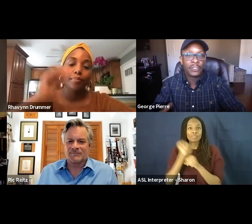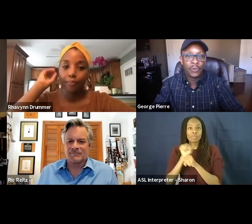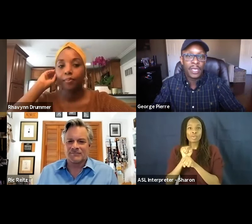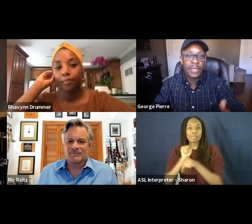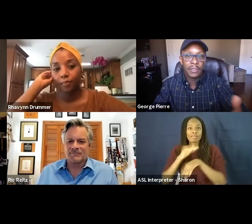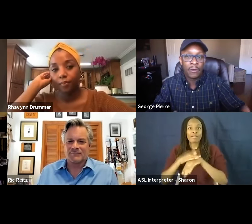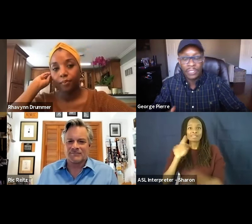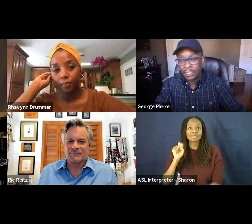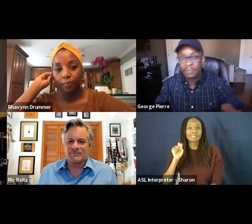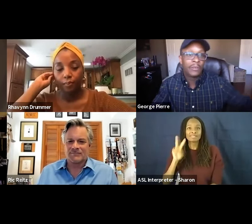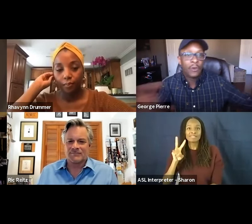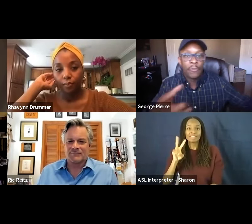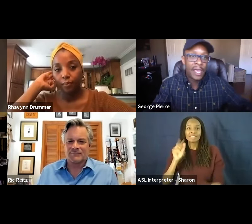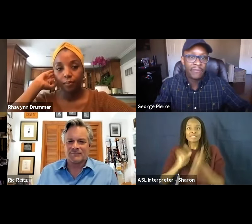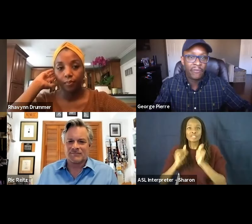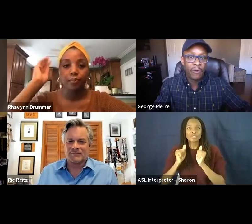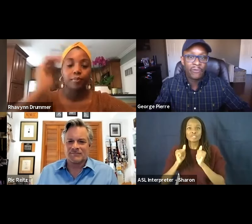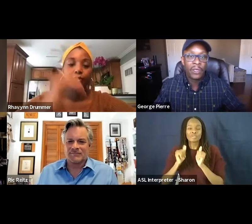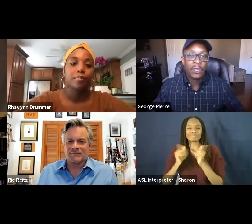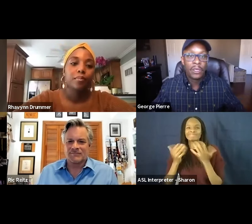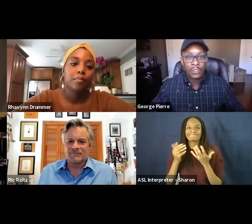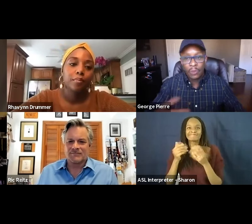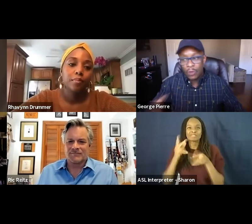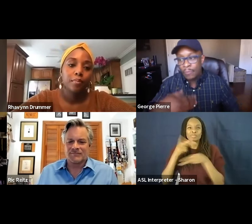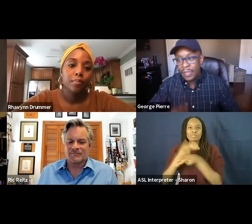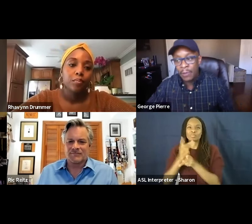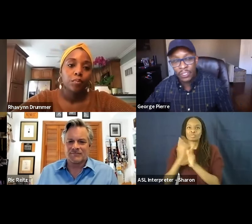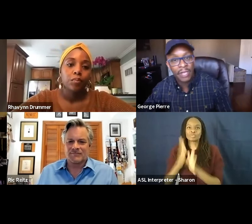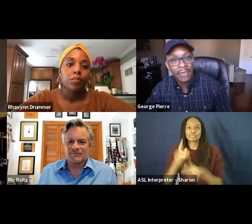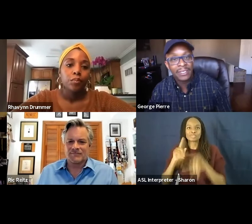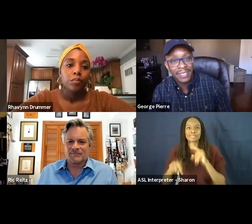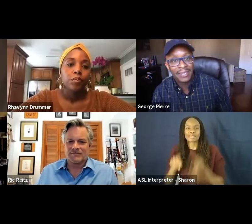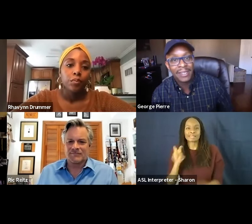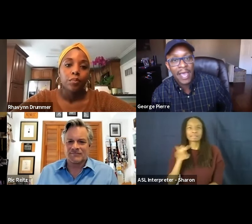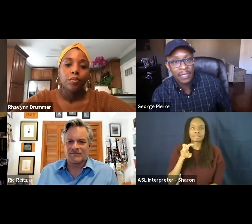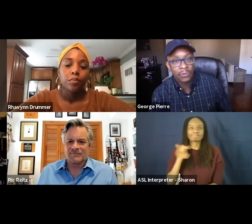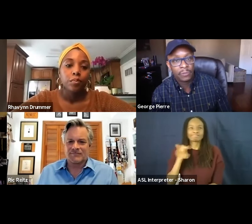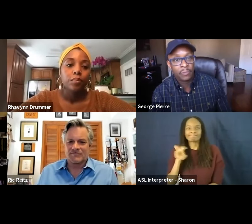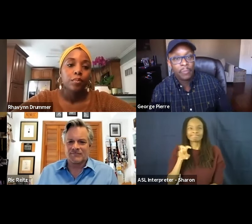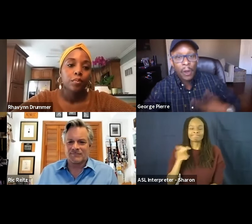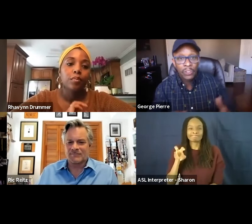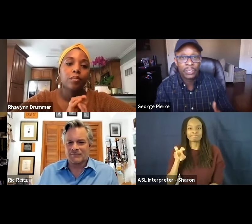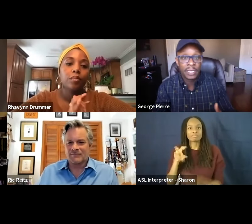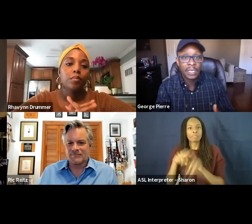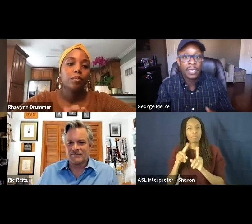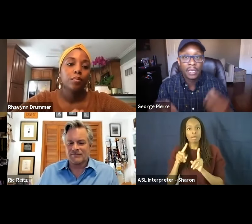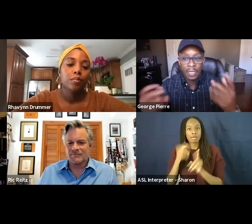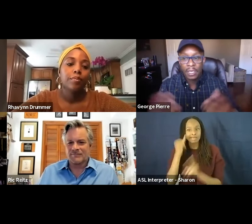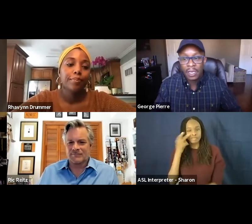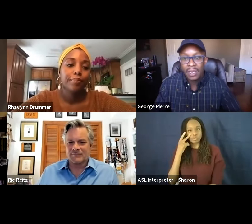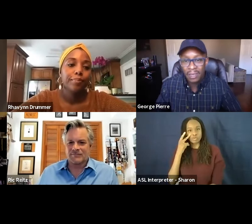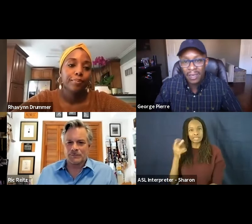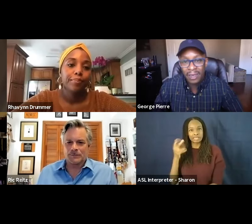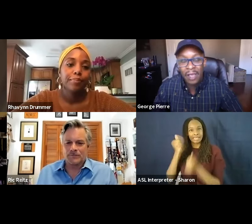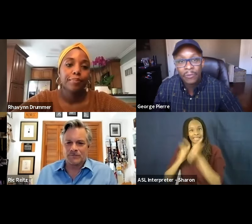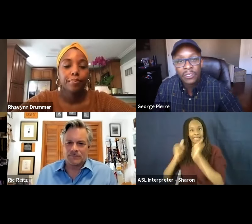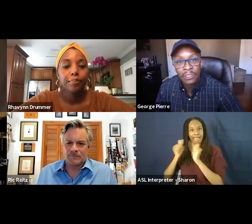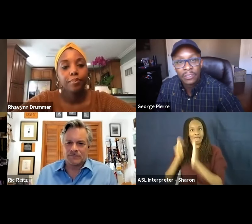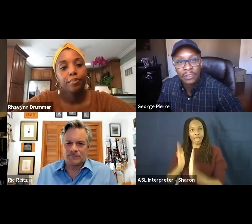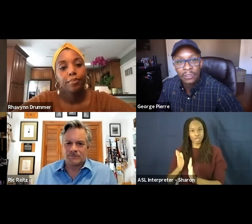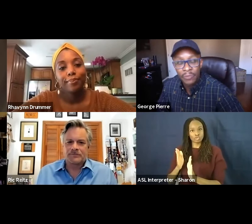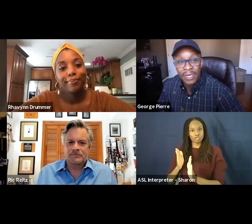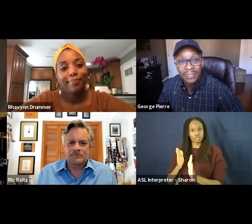the luxury and, you know, to go back and forth. So, you know, being that we're still able to see the actors personally, it